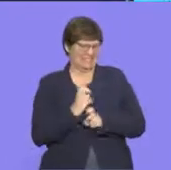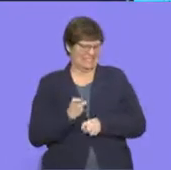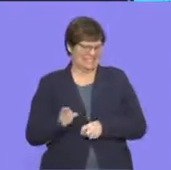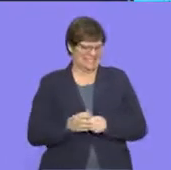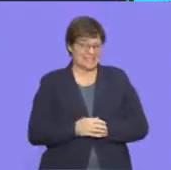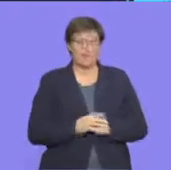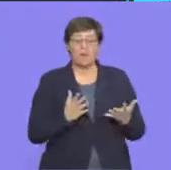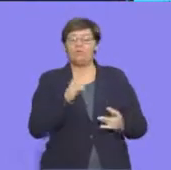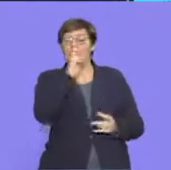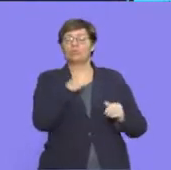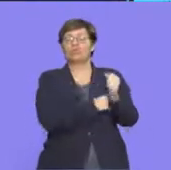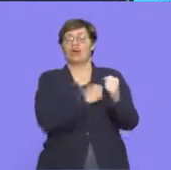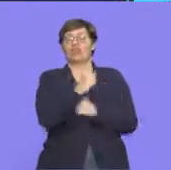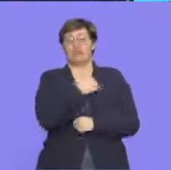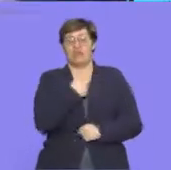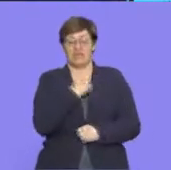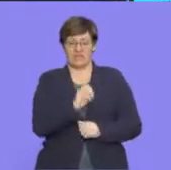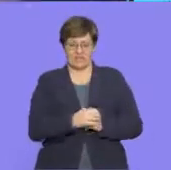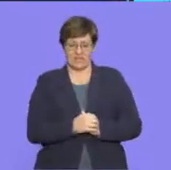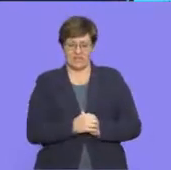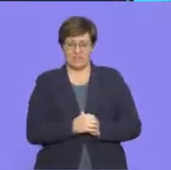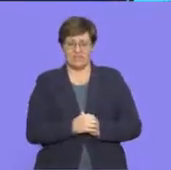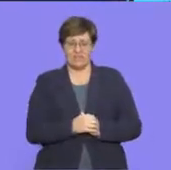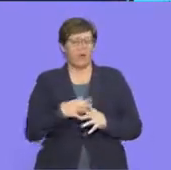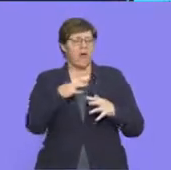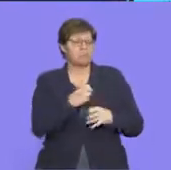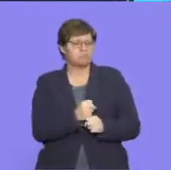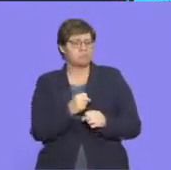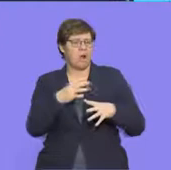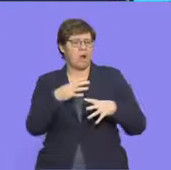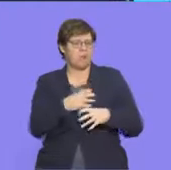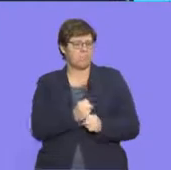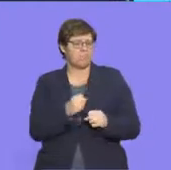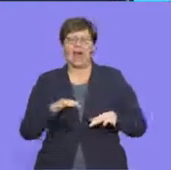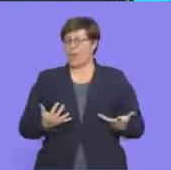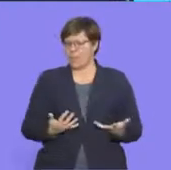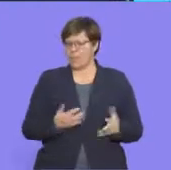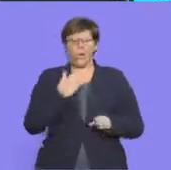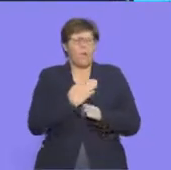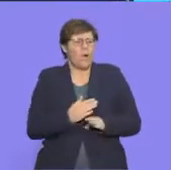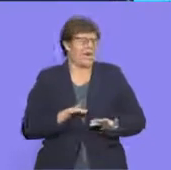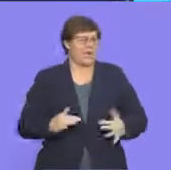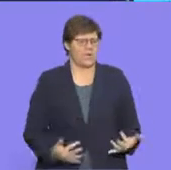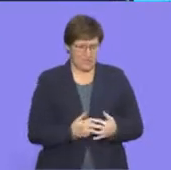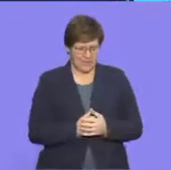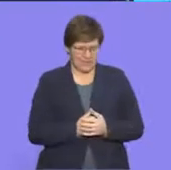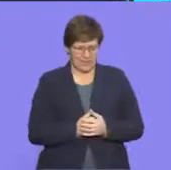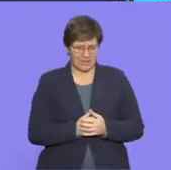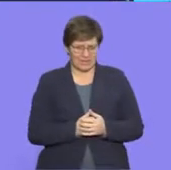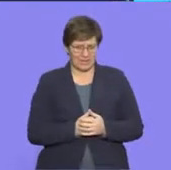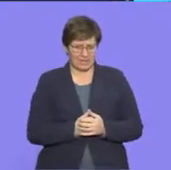the structure of the heart. But how does it beat? How does it work? How does the